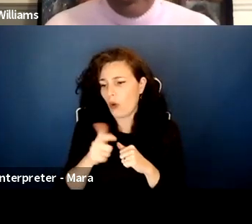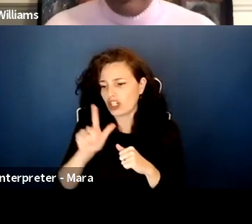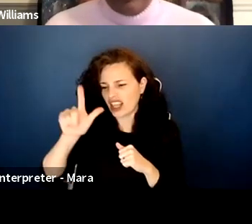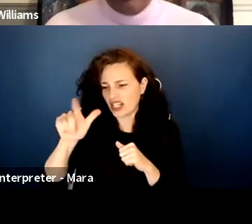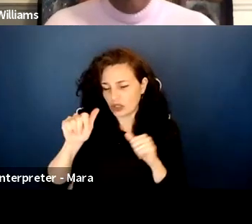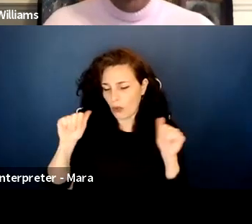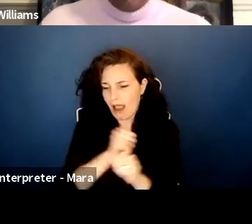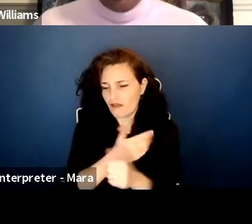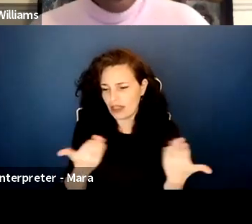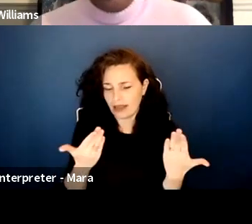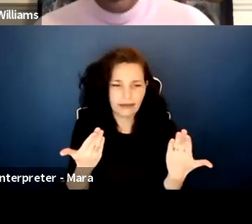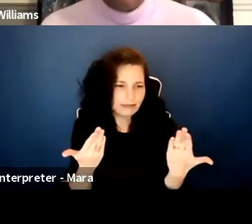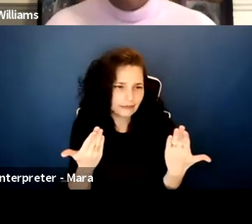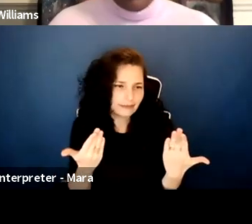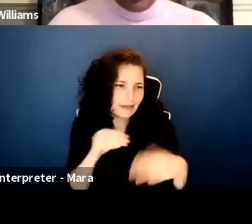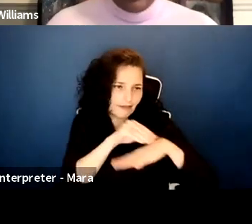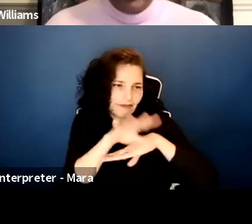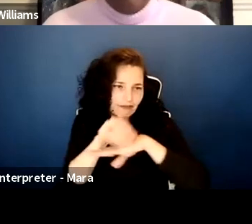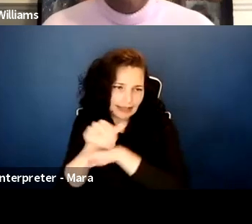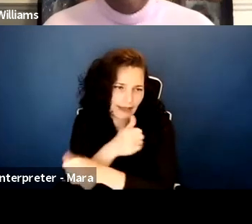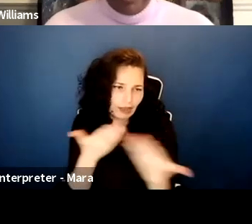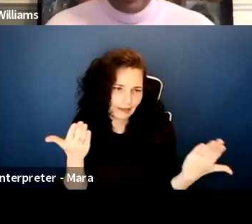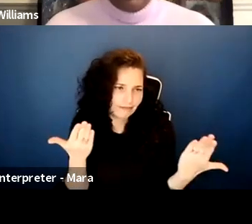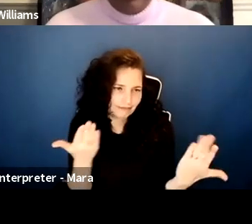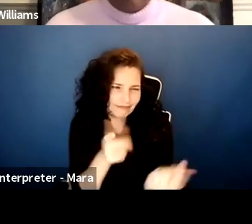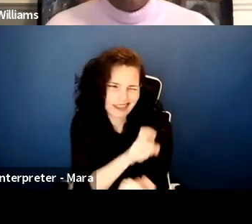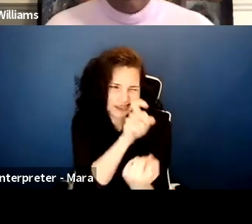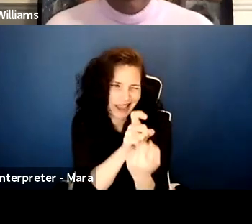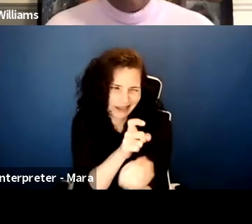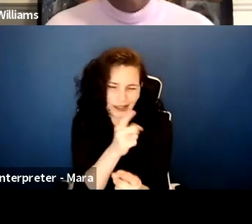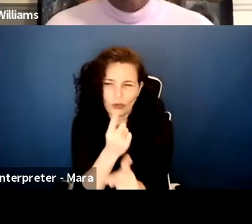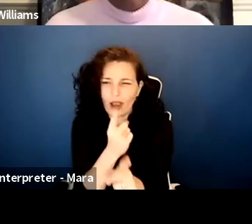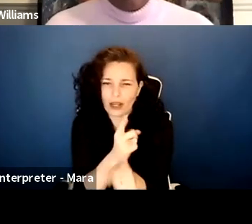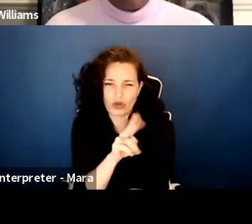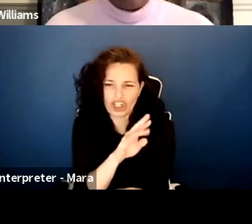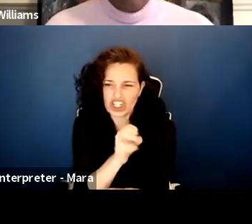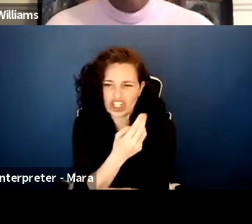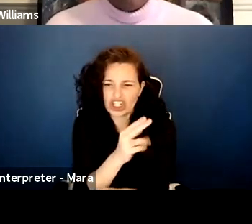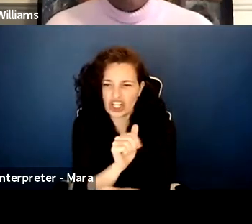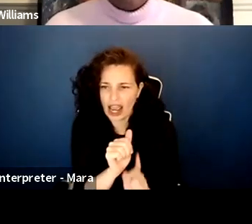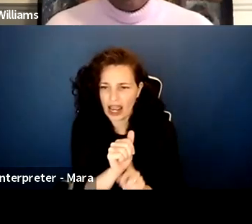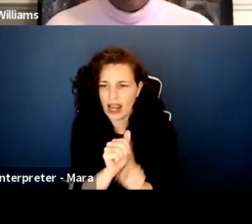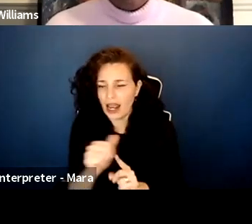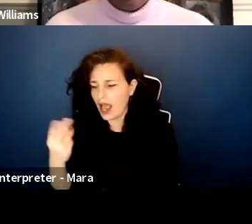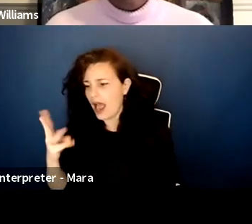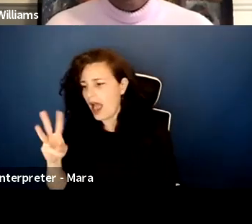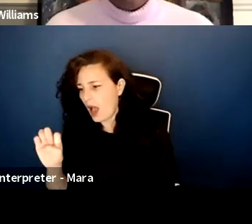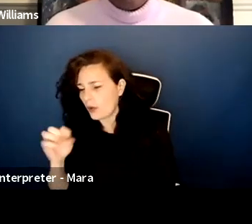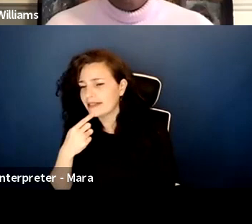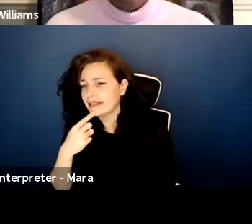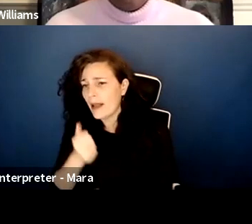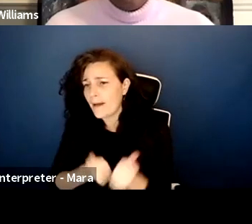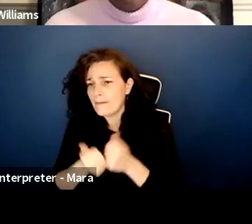of those things that Krishna just said, exactly. I think for most of us, we're very generous in